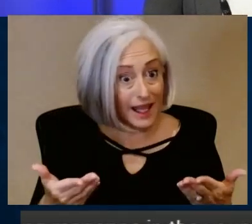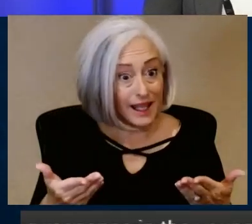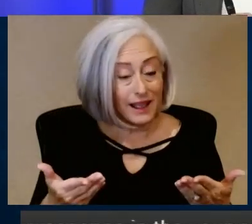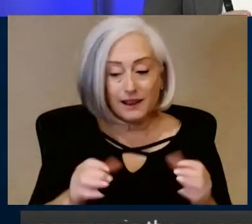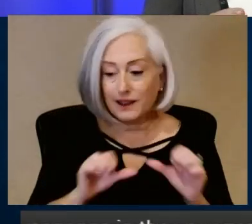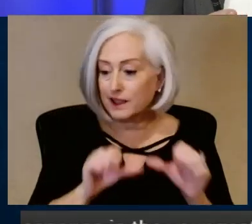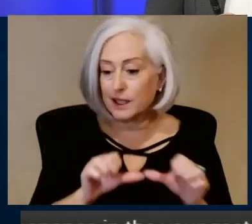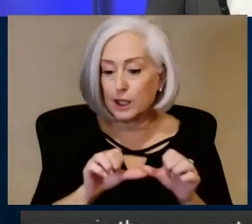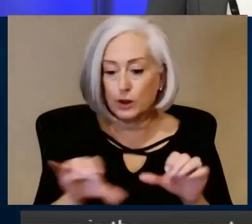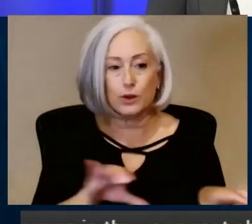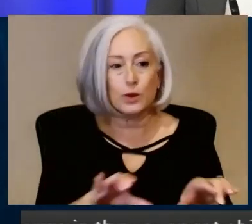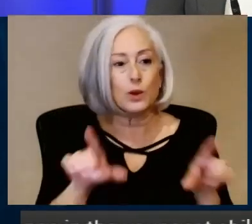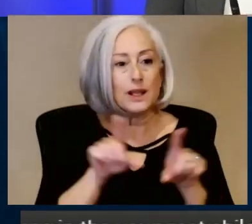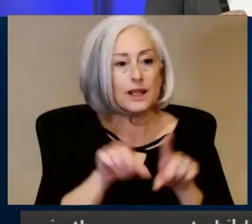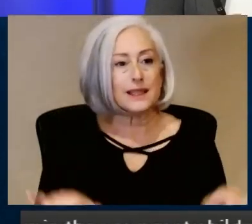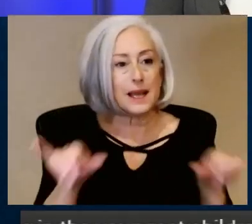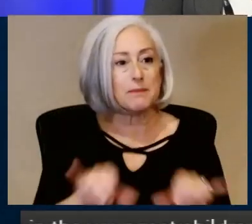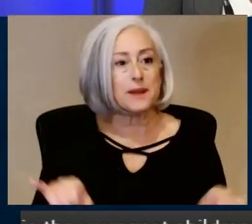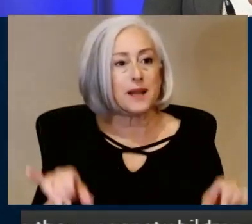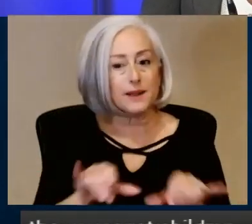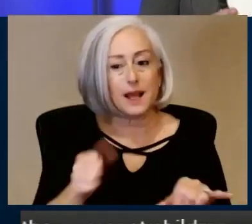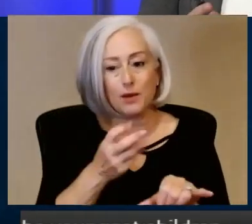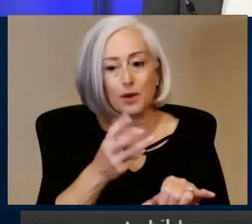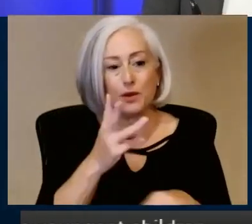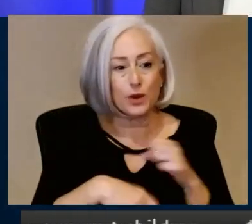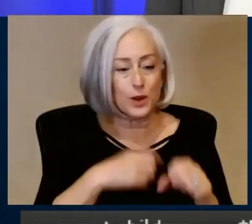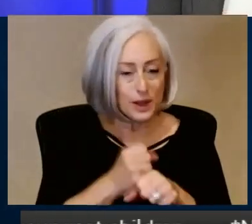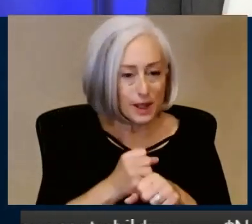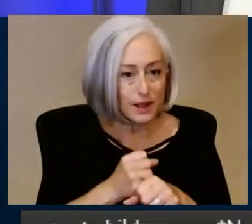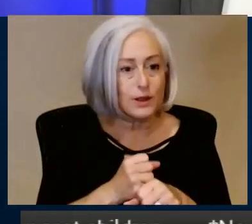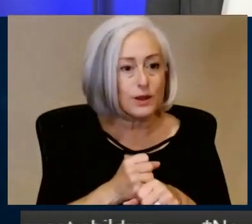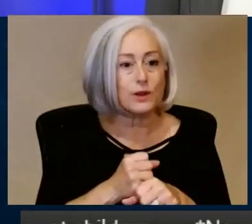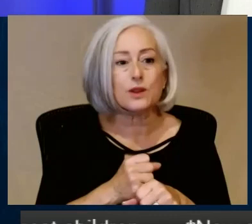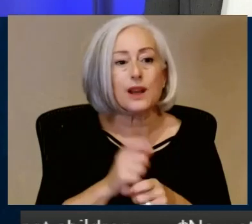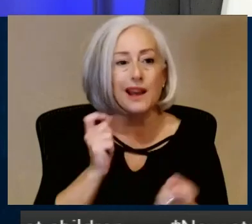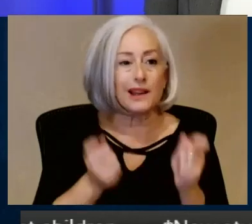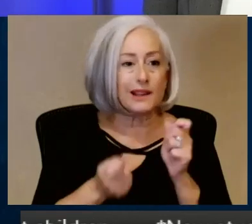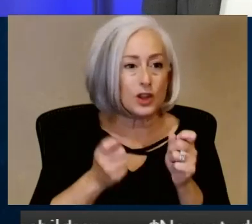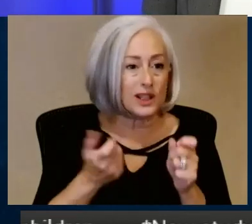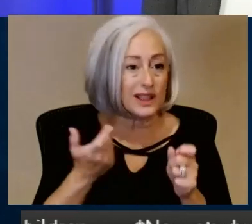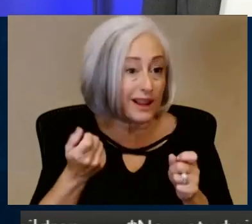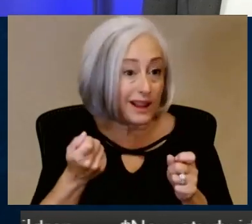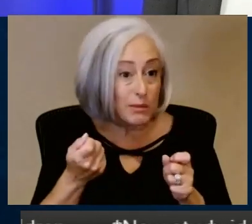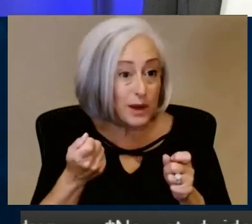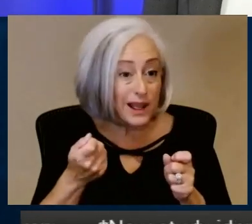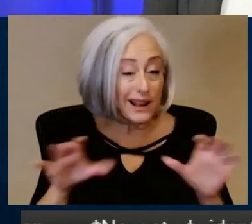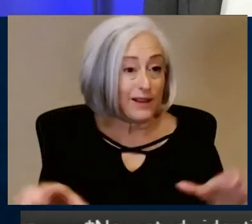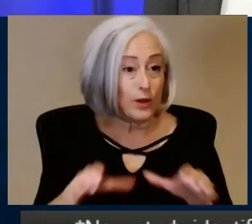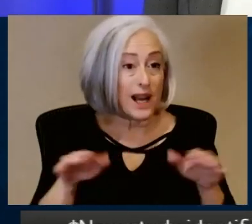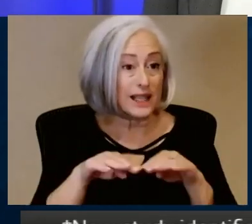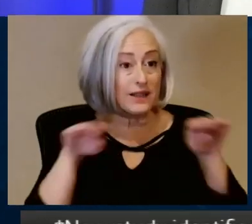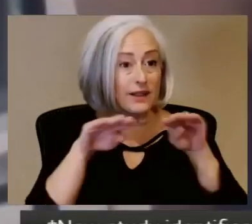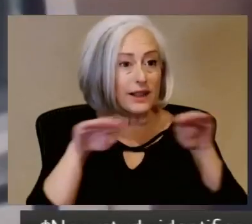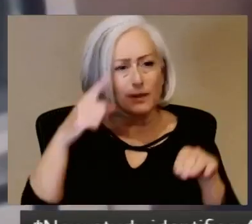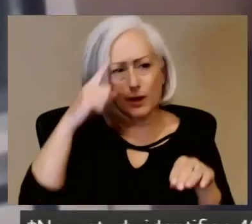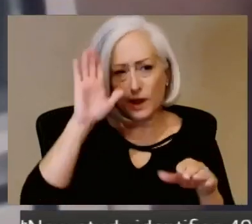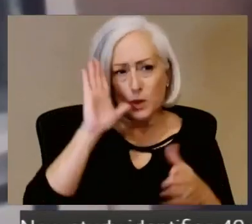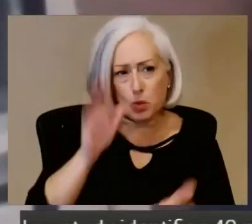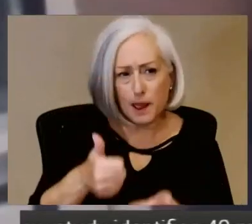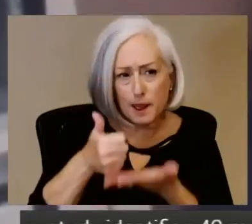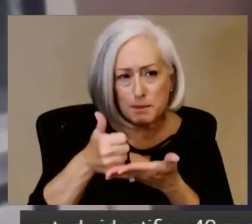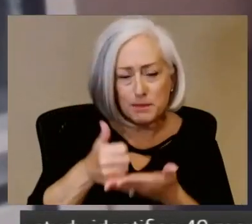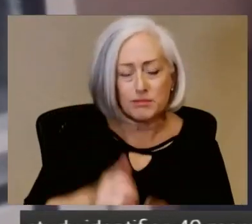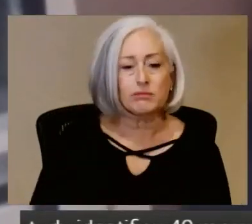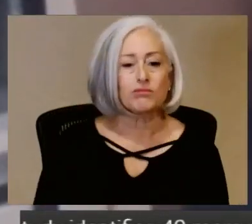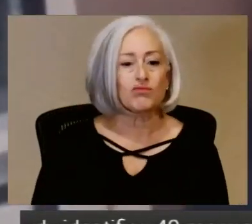couple of years and making some adjustments when it comes to what we do and our activity levels, how much do you think that might help? I mean,